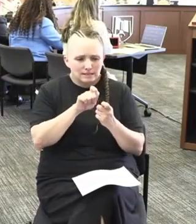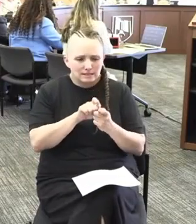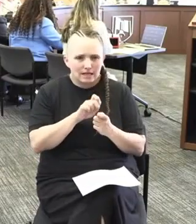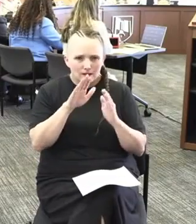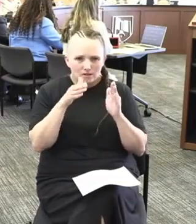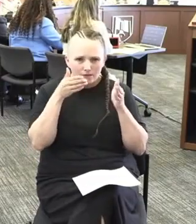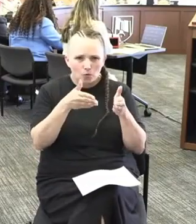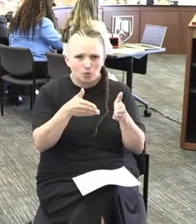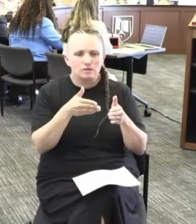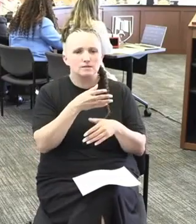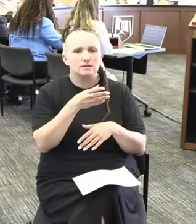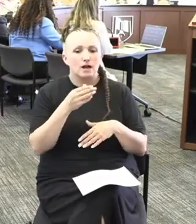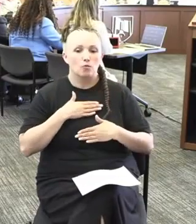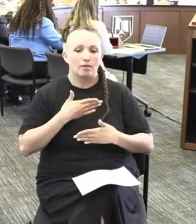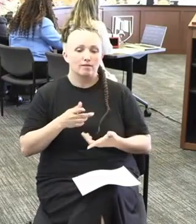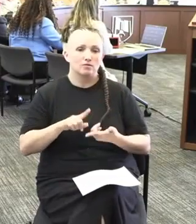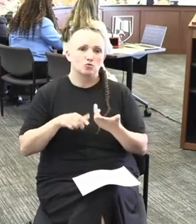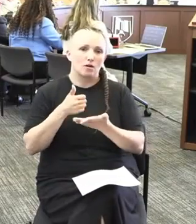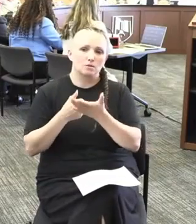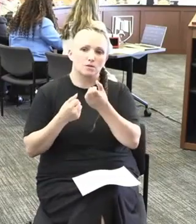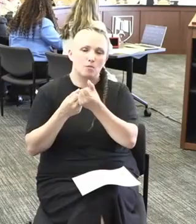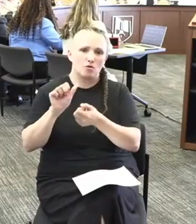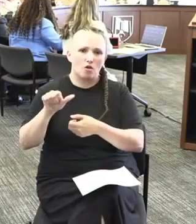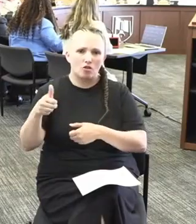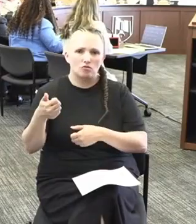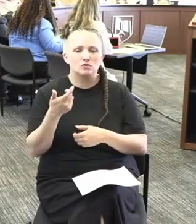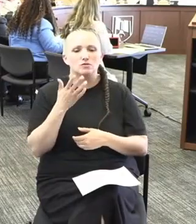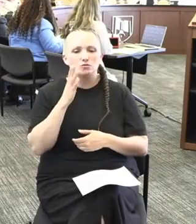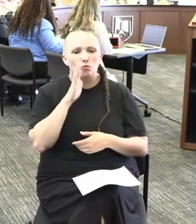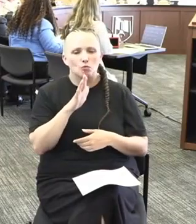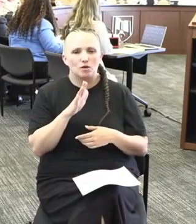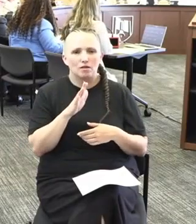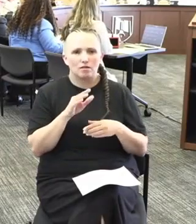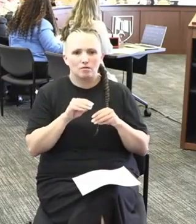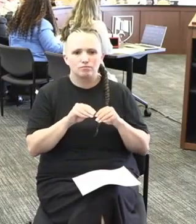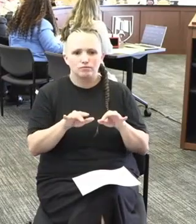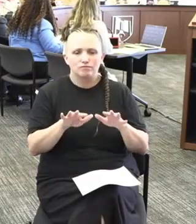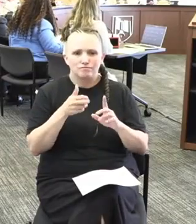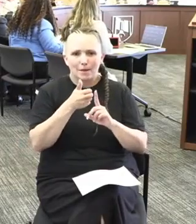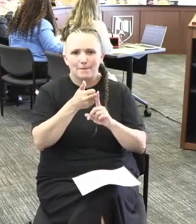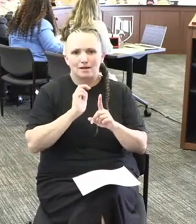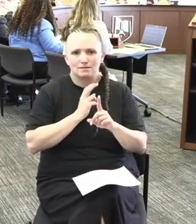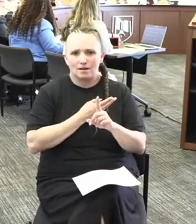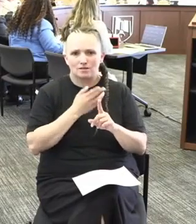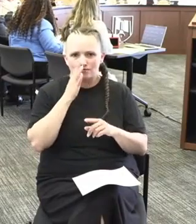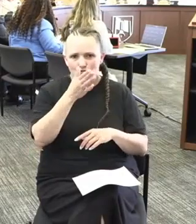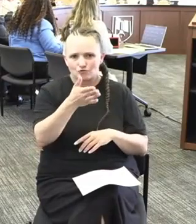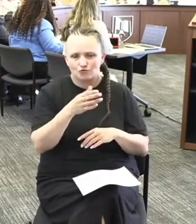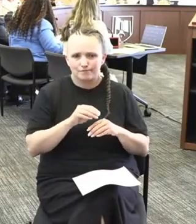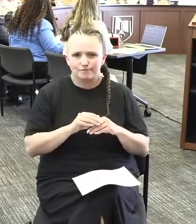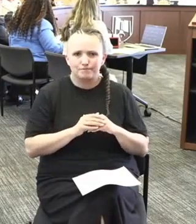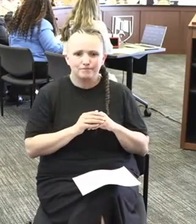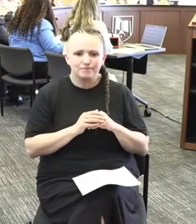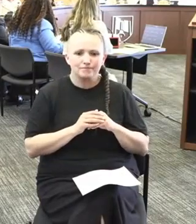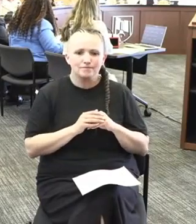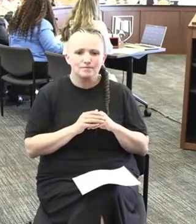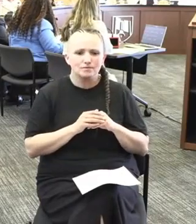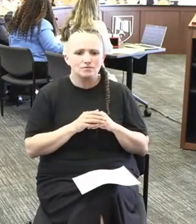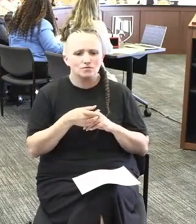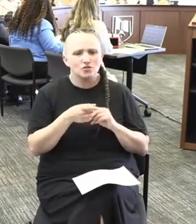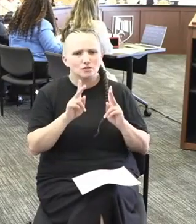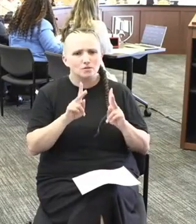others have made a lasting impact on our institution. She really has been someone who steps up, and